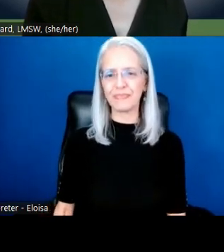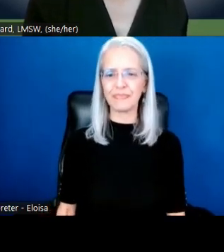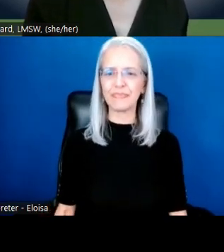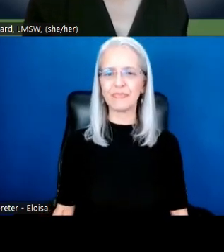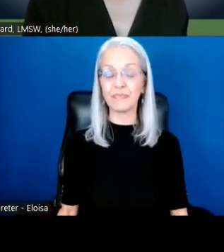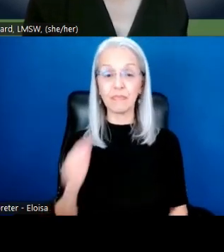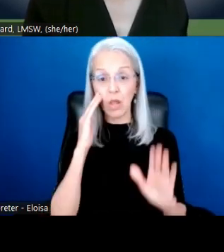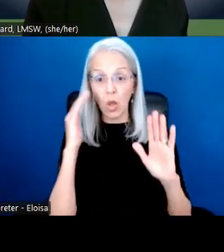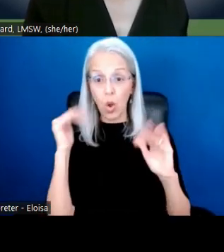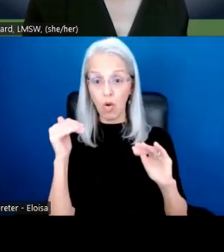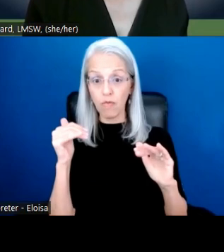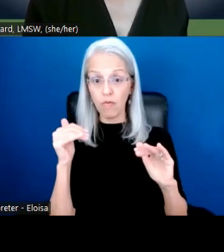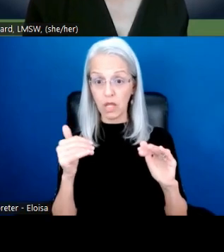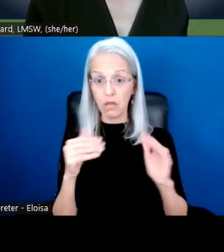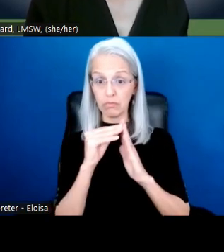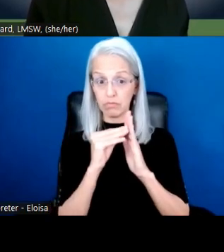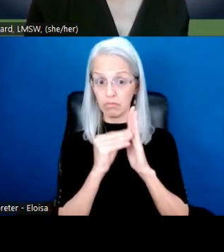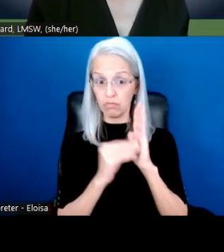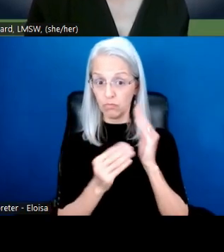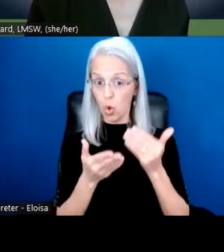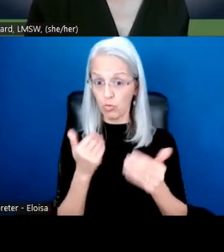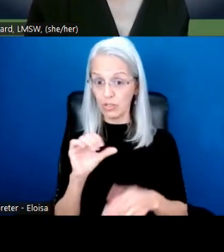Hopefully you've gotten close to 10.